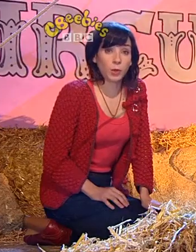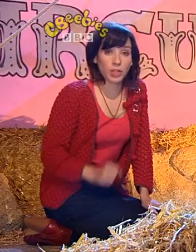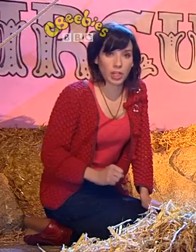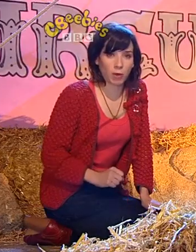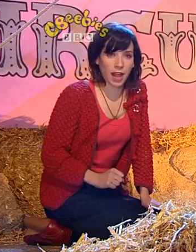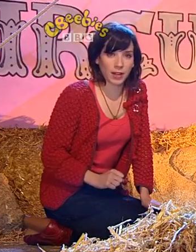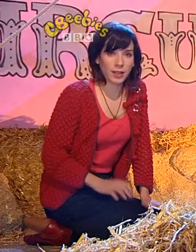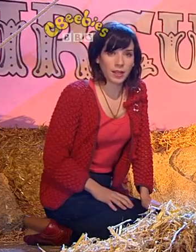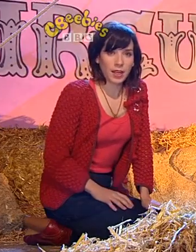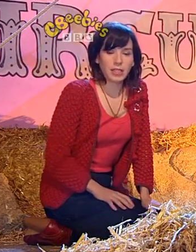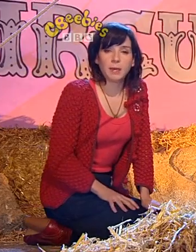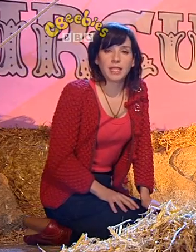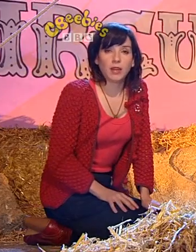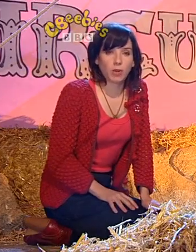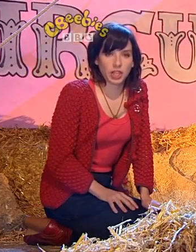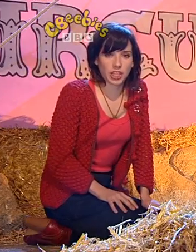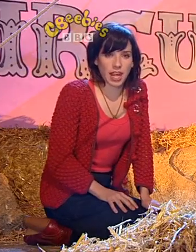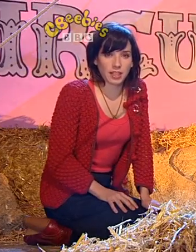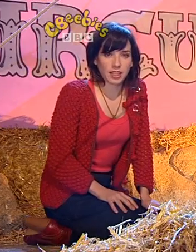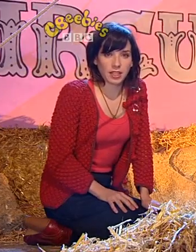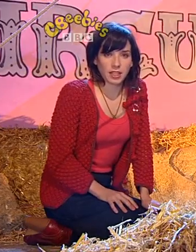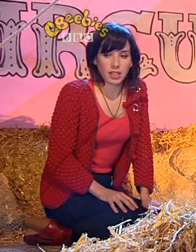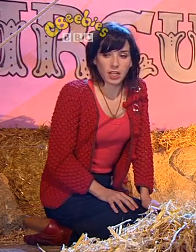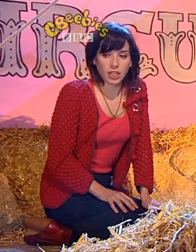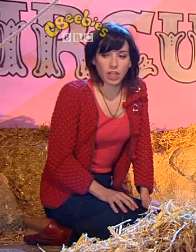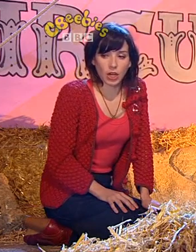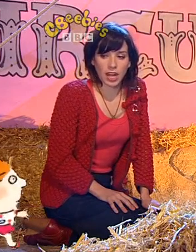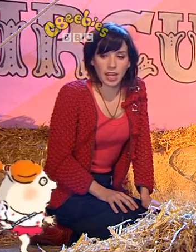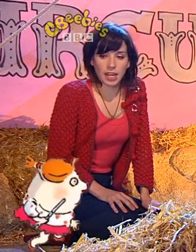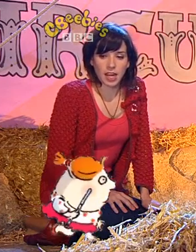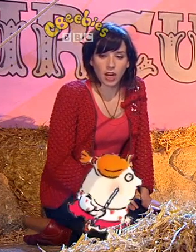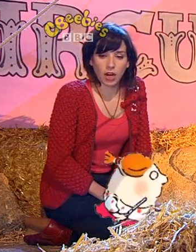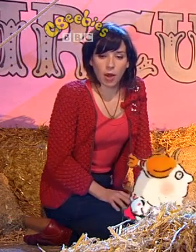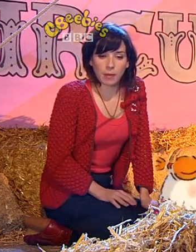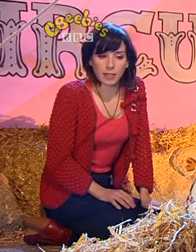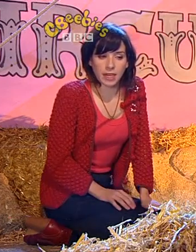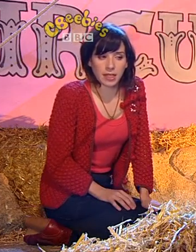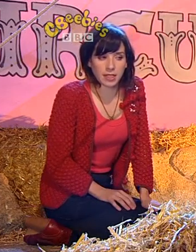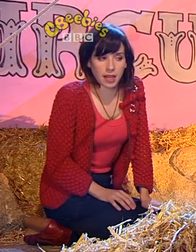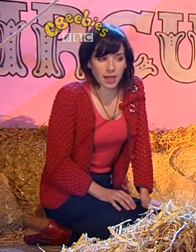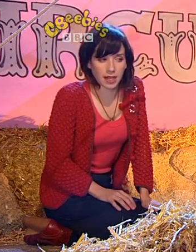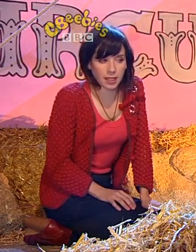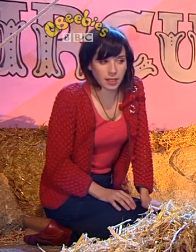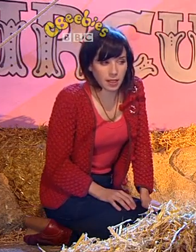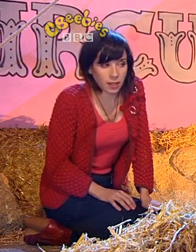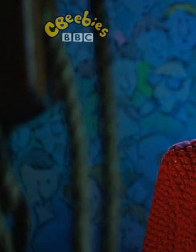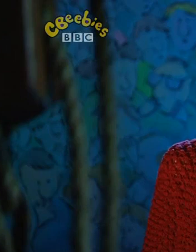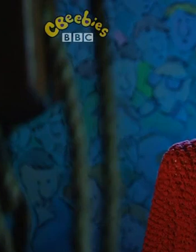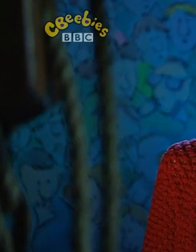Once more she ran. Dimity reached the tent, slowly crept